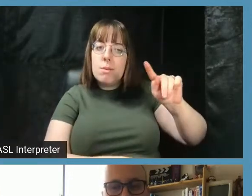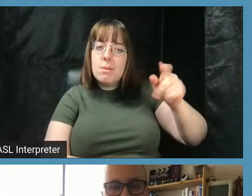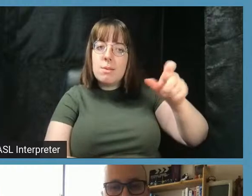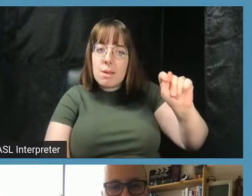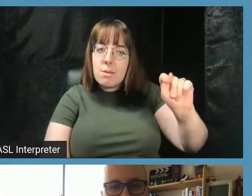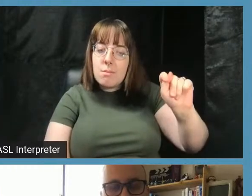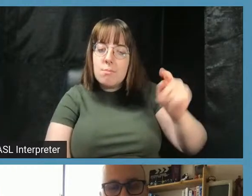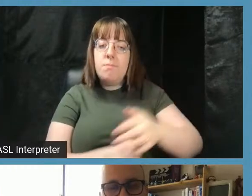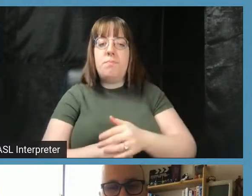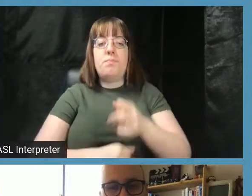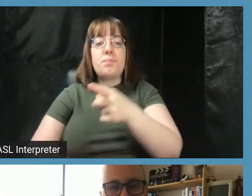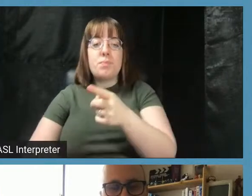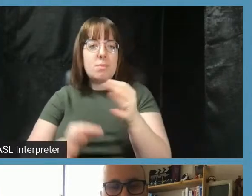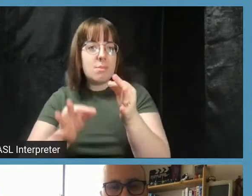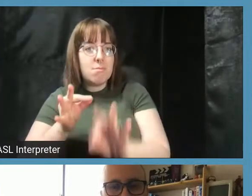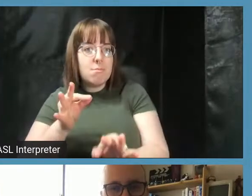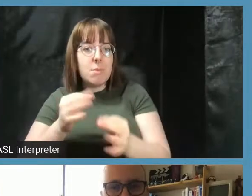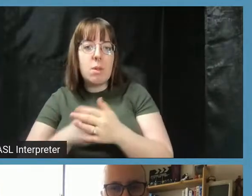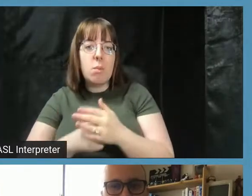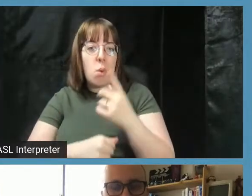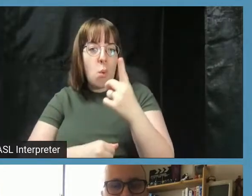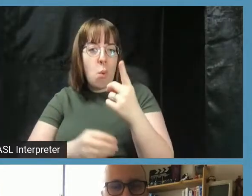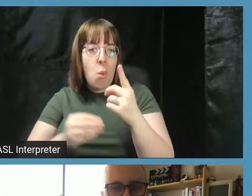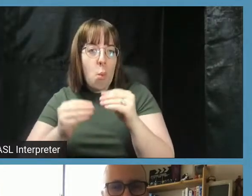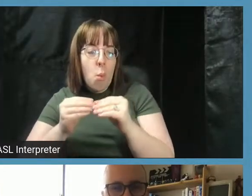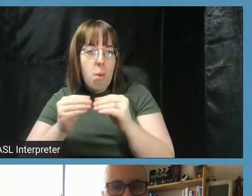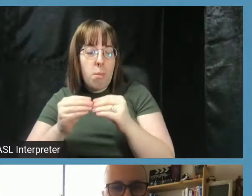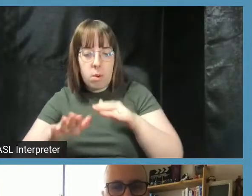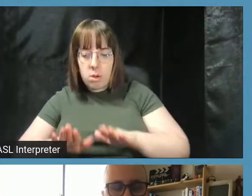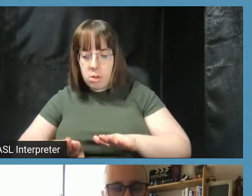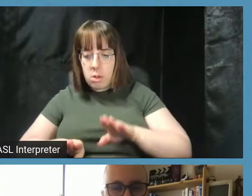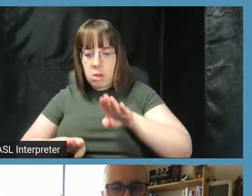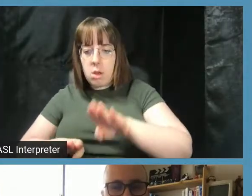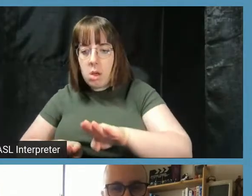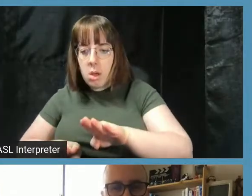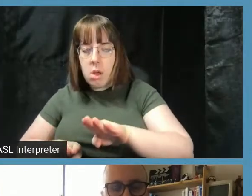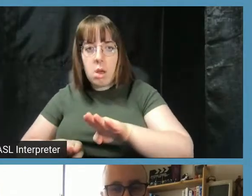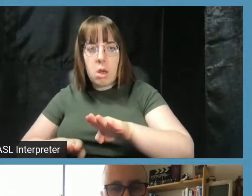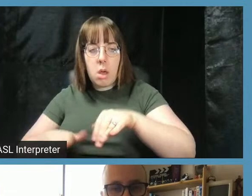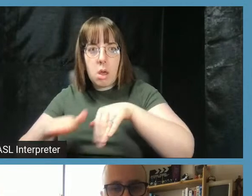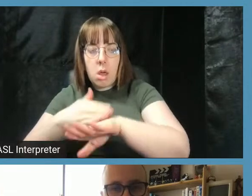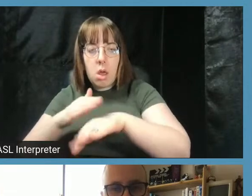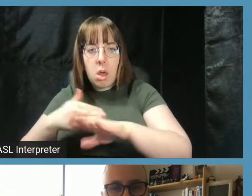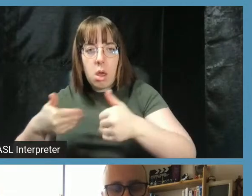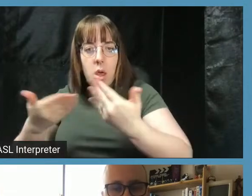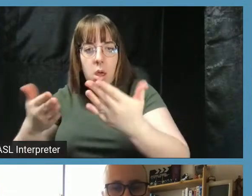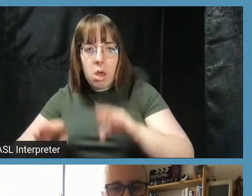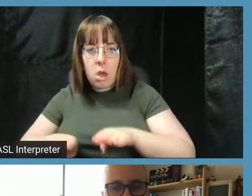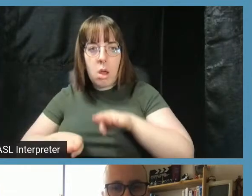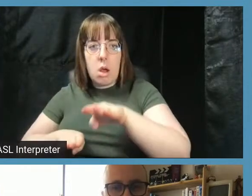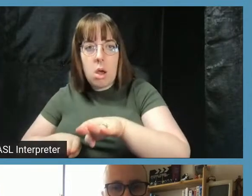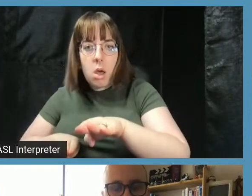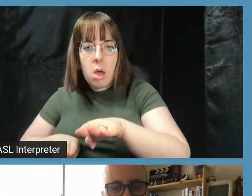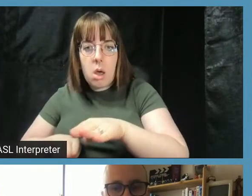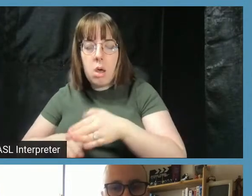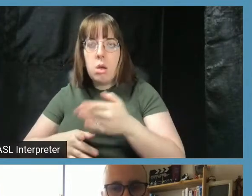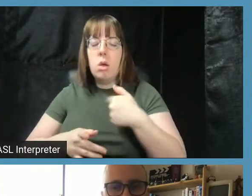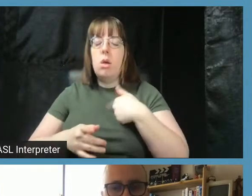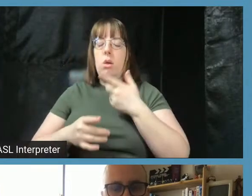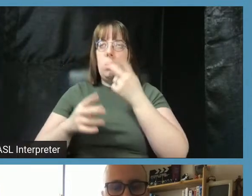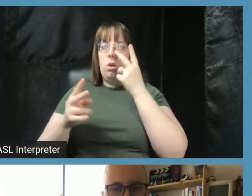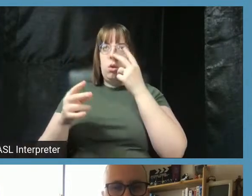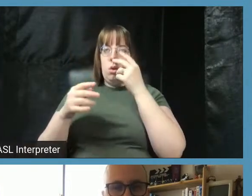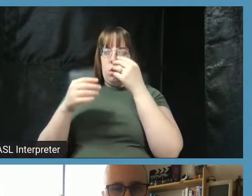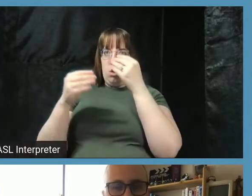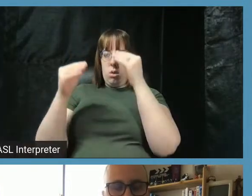Yeah, it's just simple thinking through one more step or two more steps, whatever it may be, and training ourselves to go